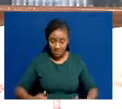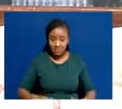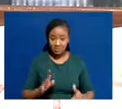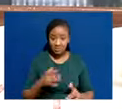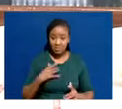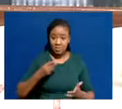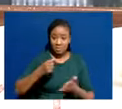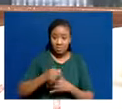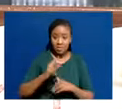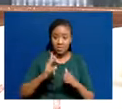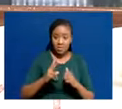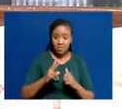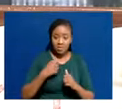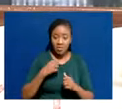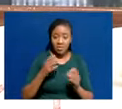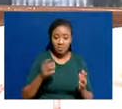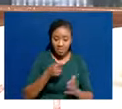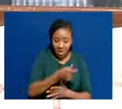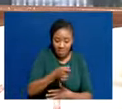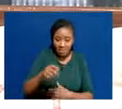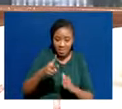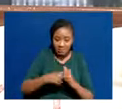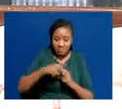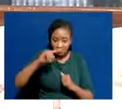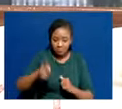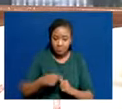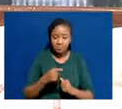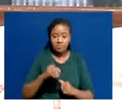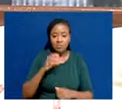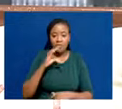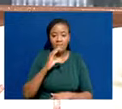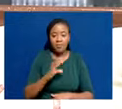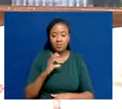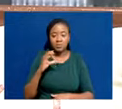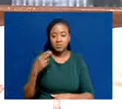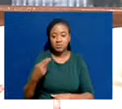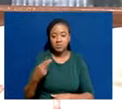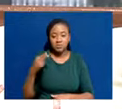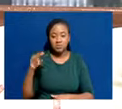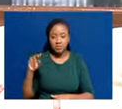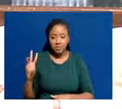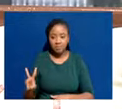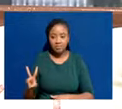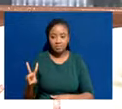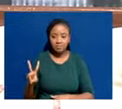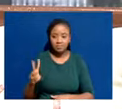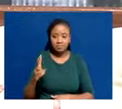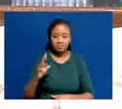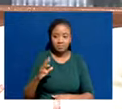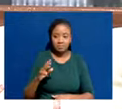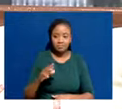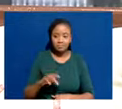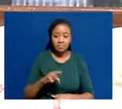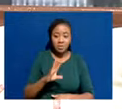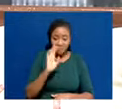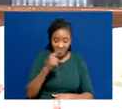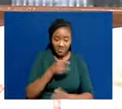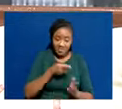7,460 community health volunteers. And I told my CEC Finance, Charles Kerridge, don't pay me my salary before CHVs are